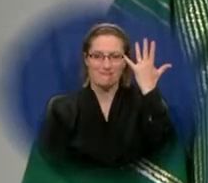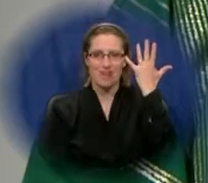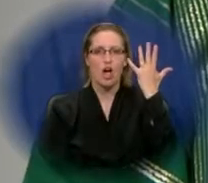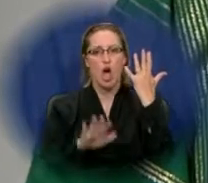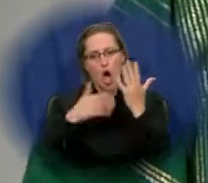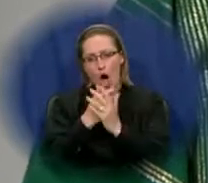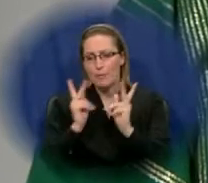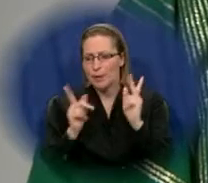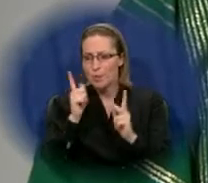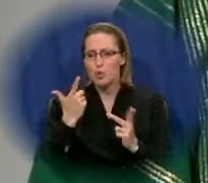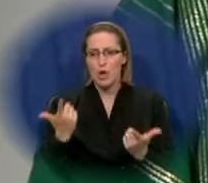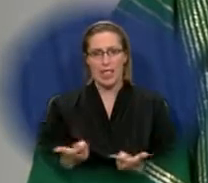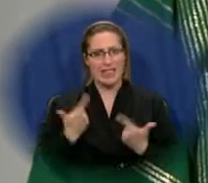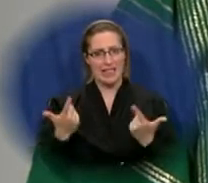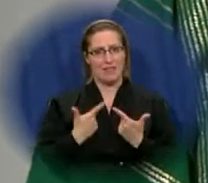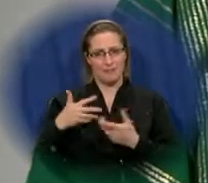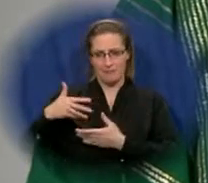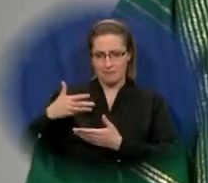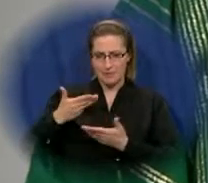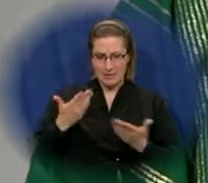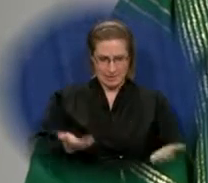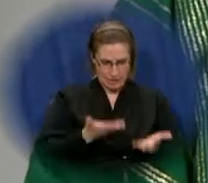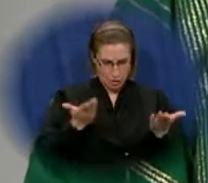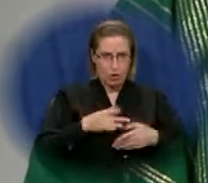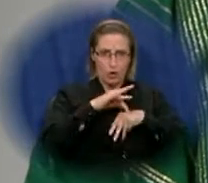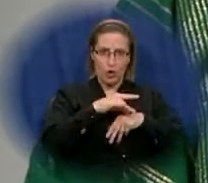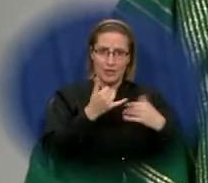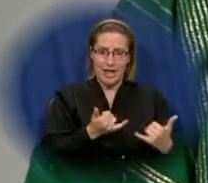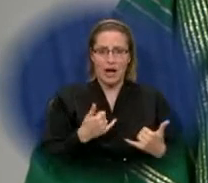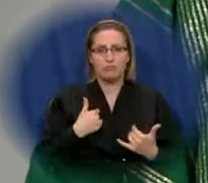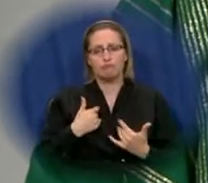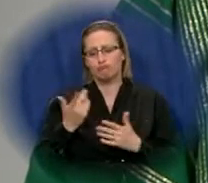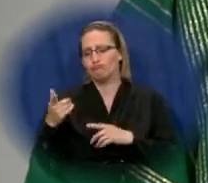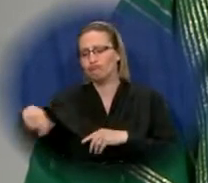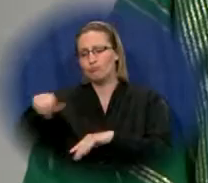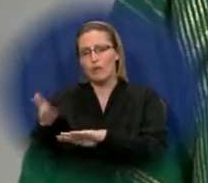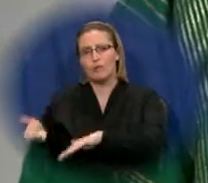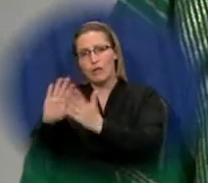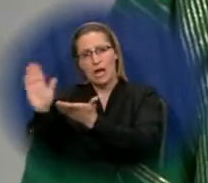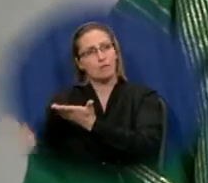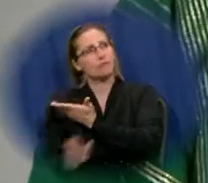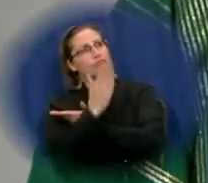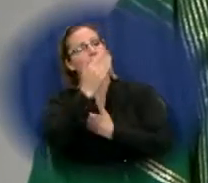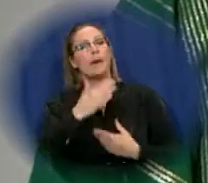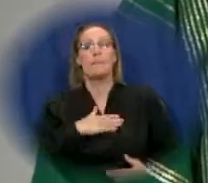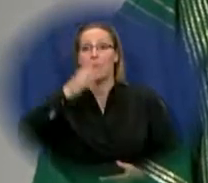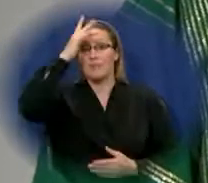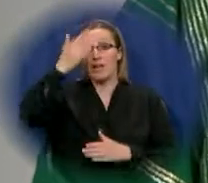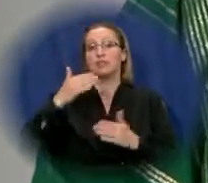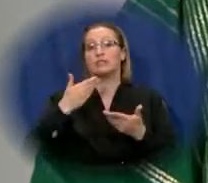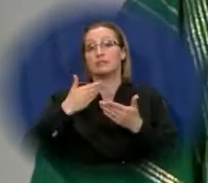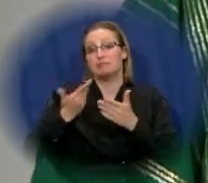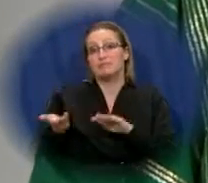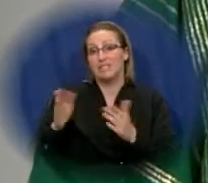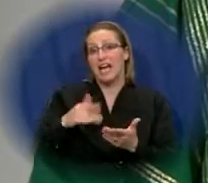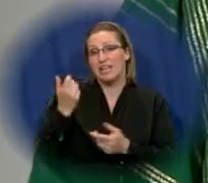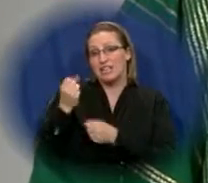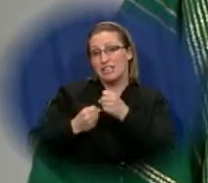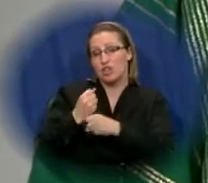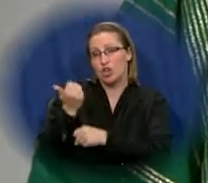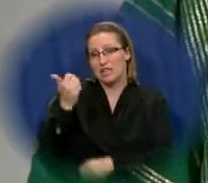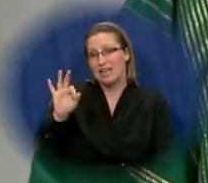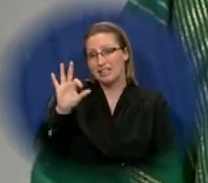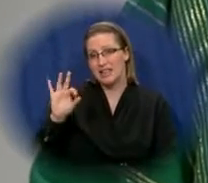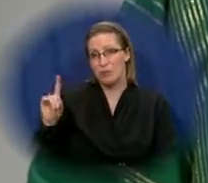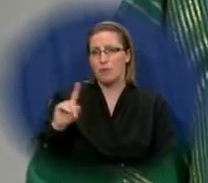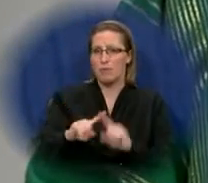are living among us still and those who we entrust to God's eternal glory. My father died in 1991, but his presence